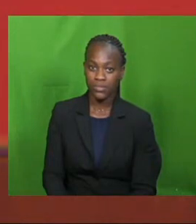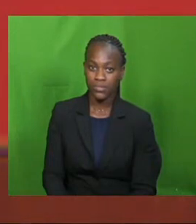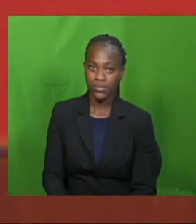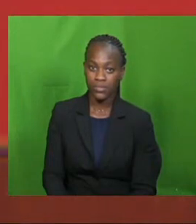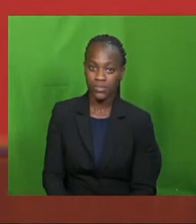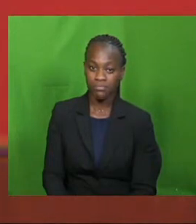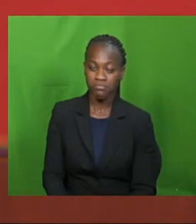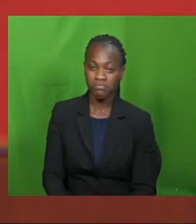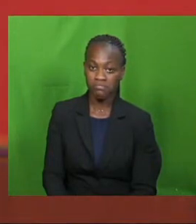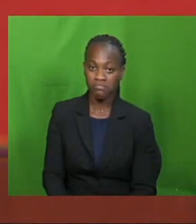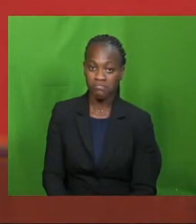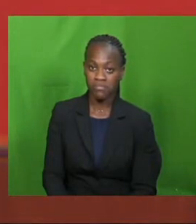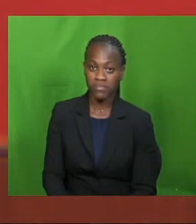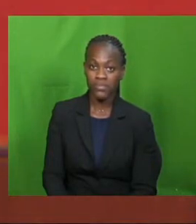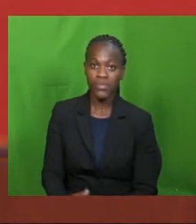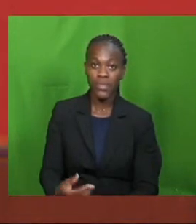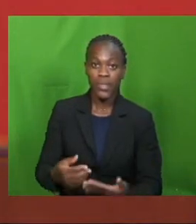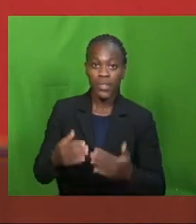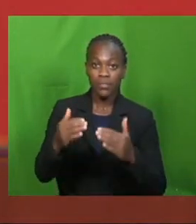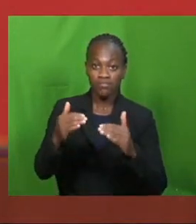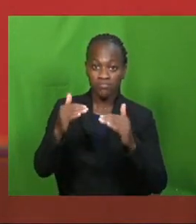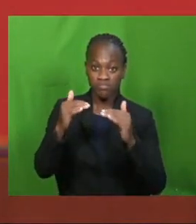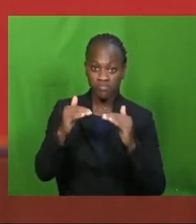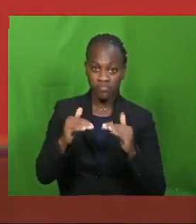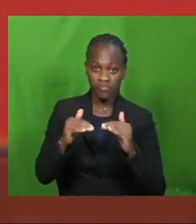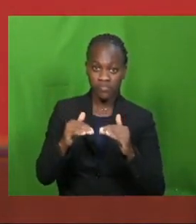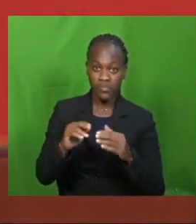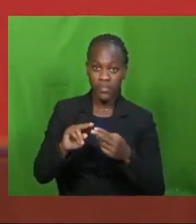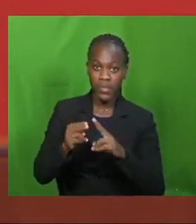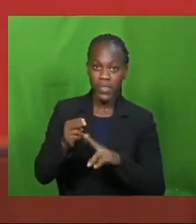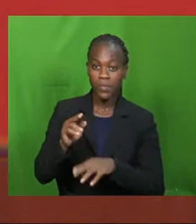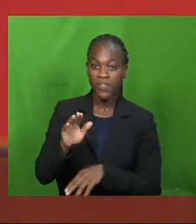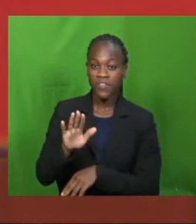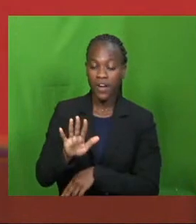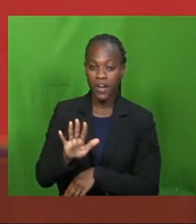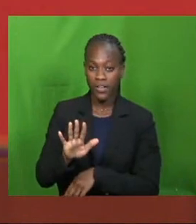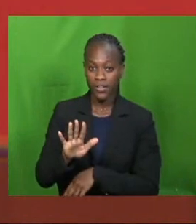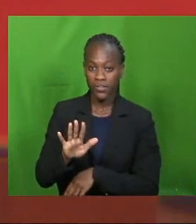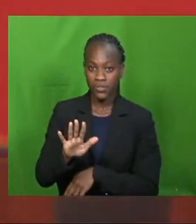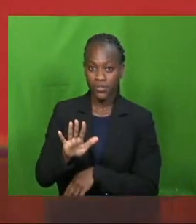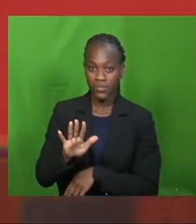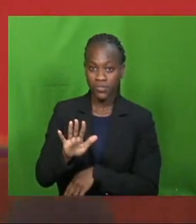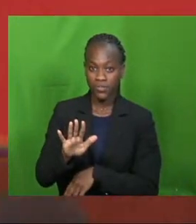We turn to item 5. Item 5,